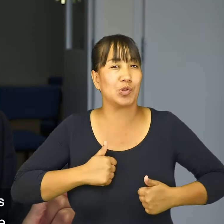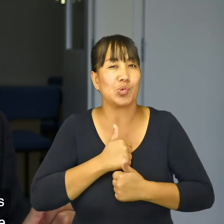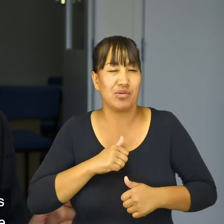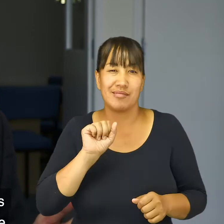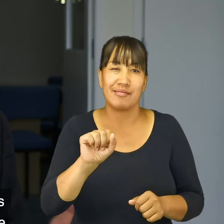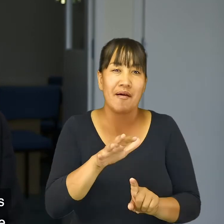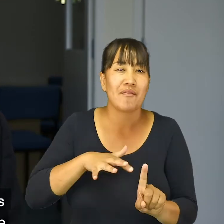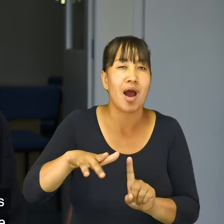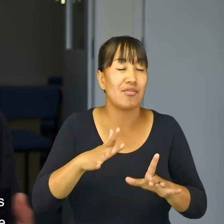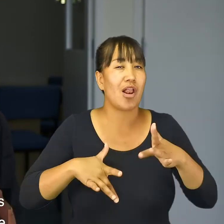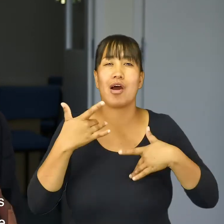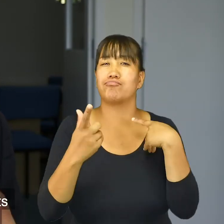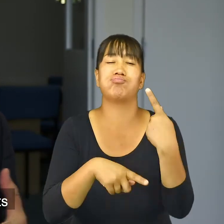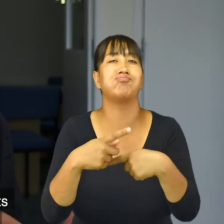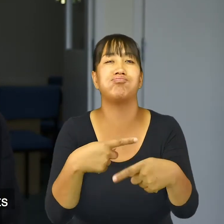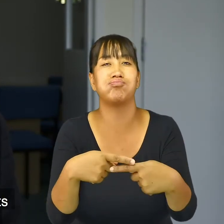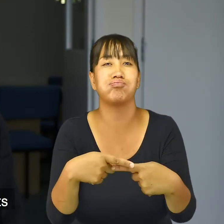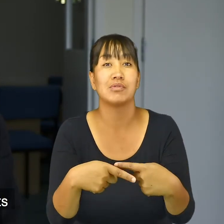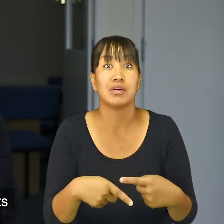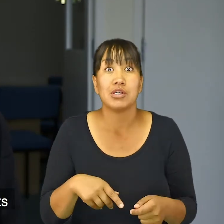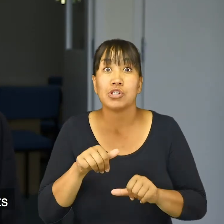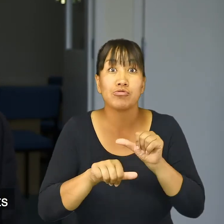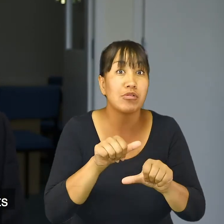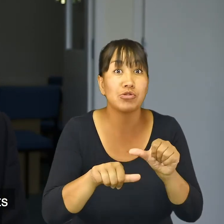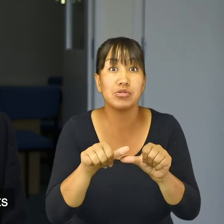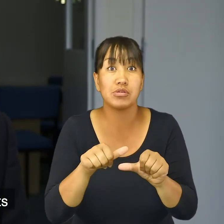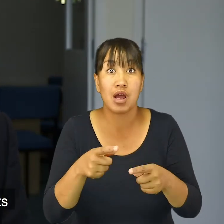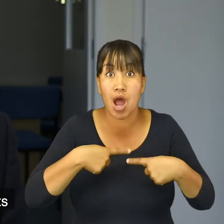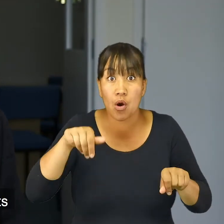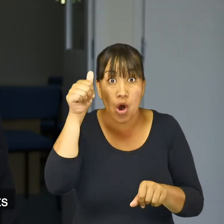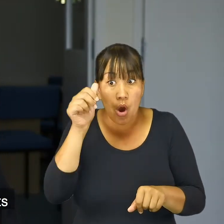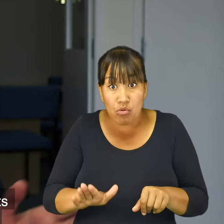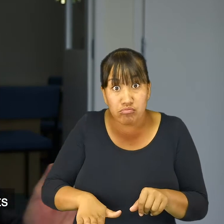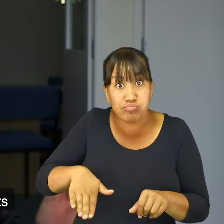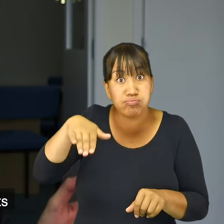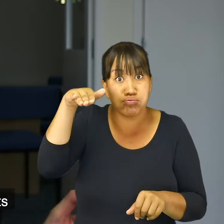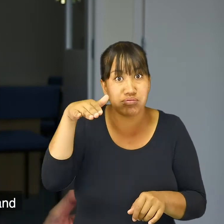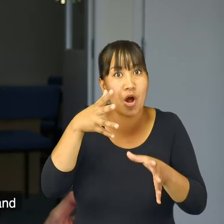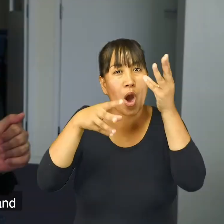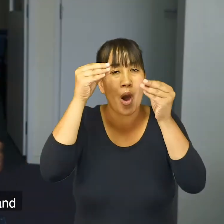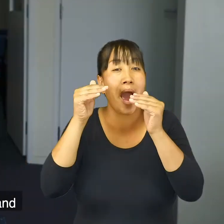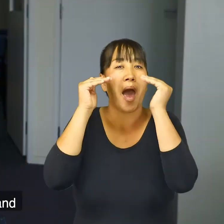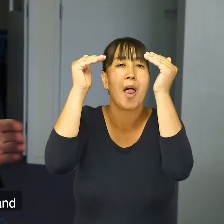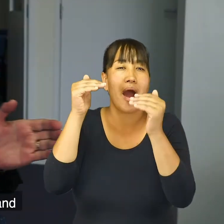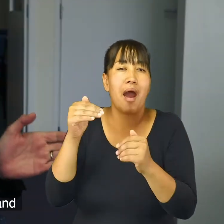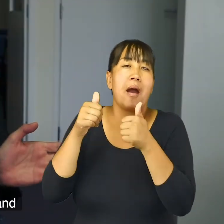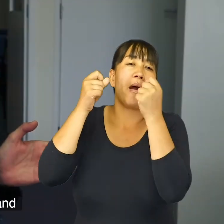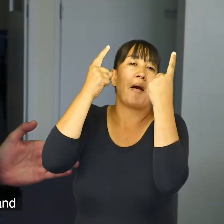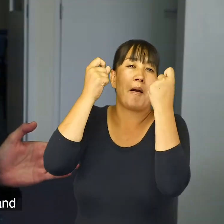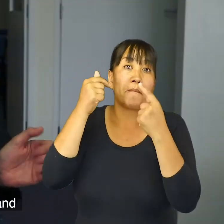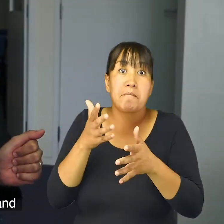bush. But as much as we can enjoy kiwi and enjoy it in its environment across a lifetime, across